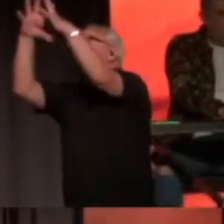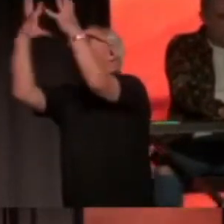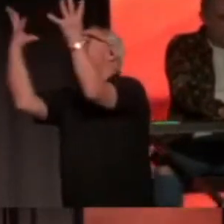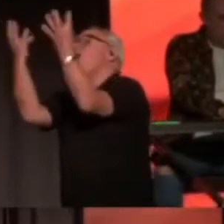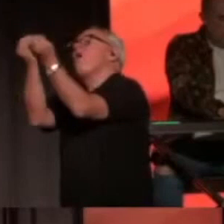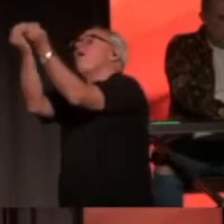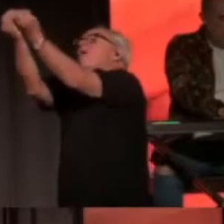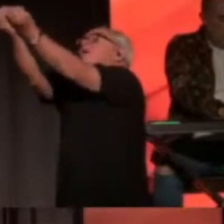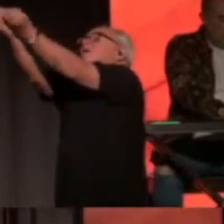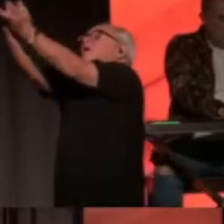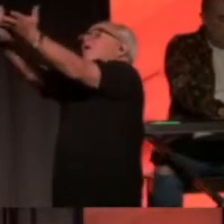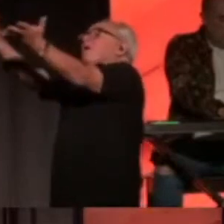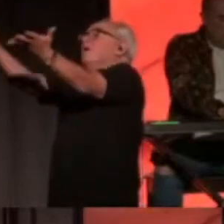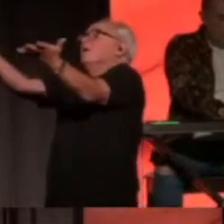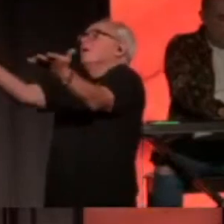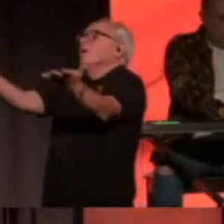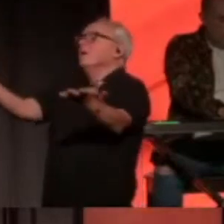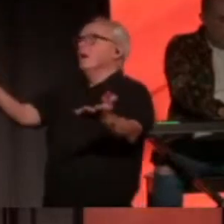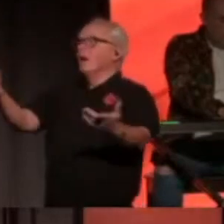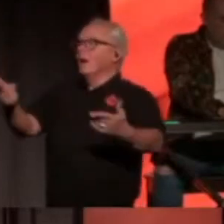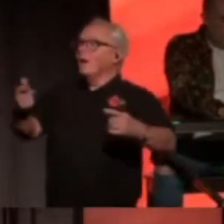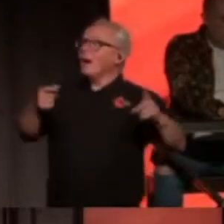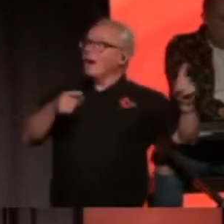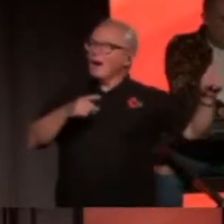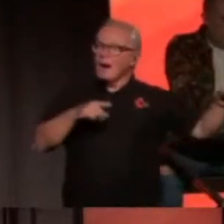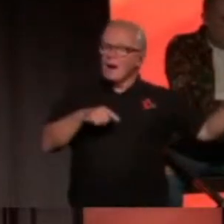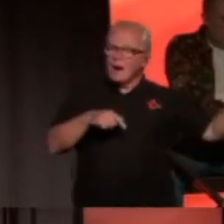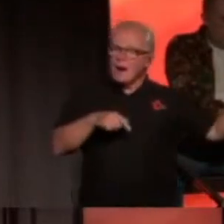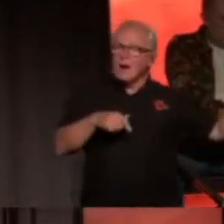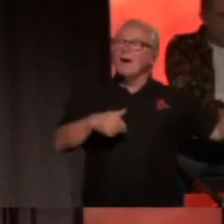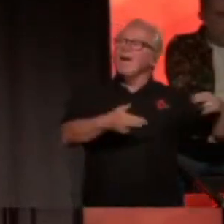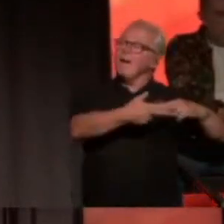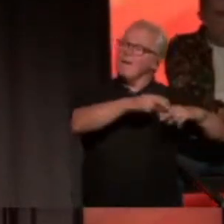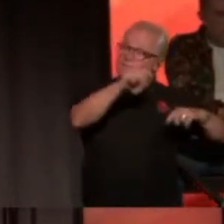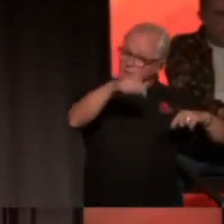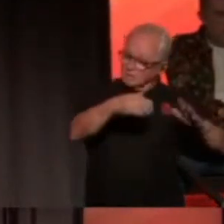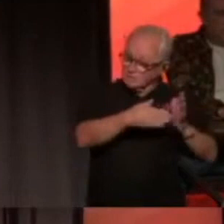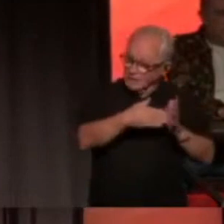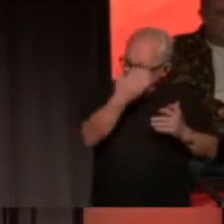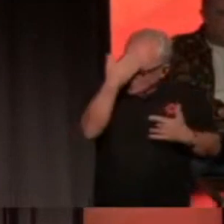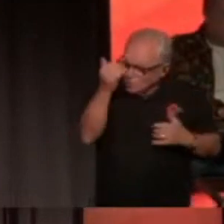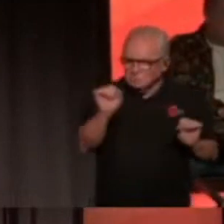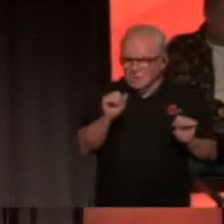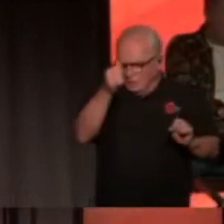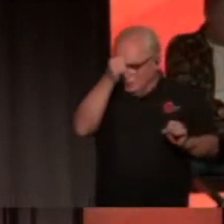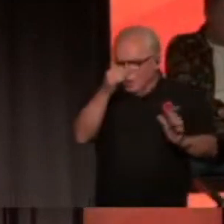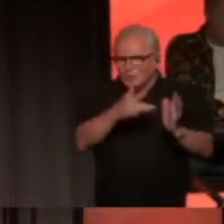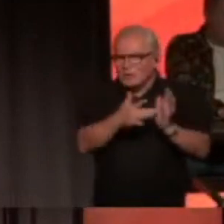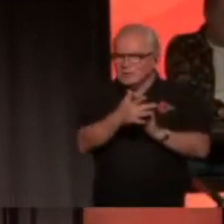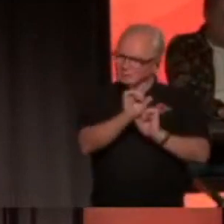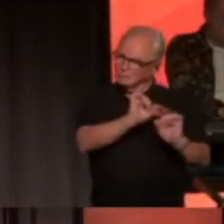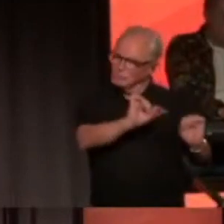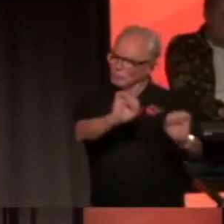surrender. Oh, if you're here today, and you don't know Jesus, surrender. This is your